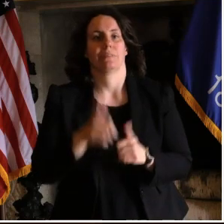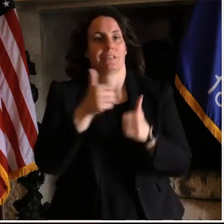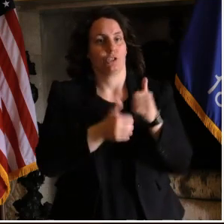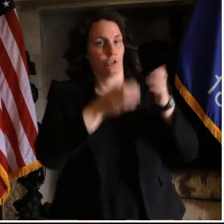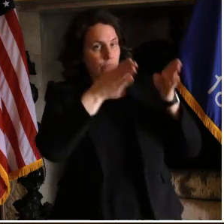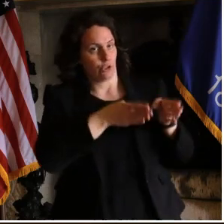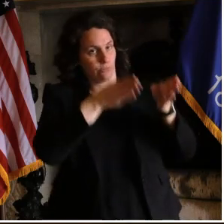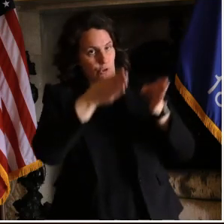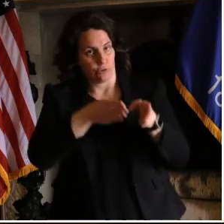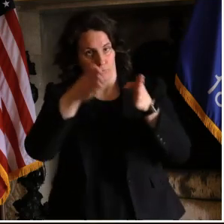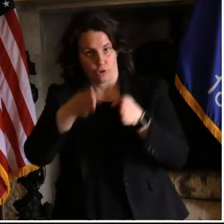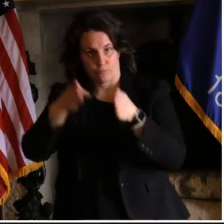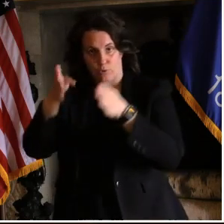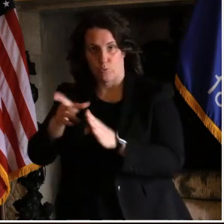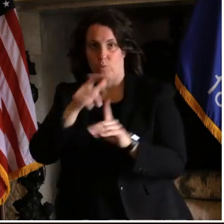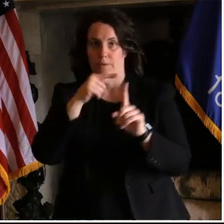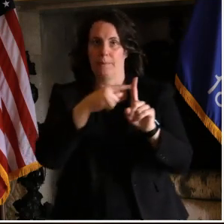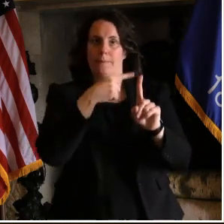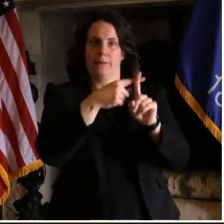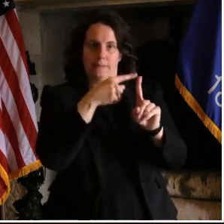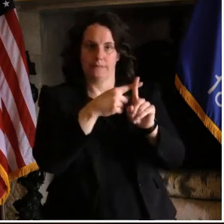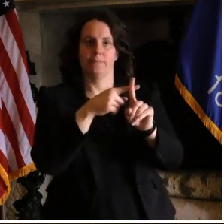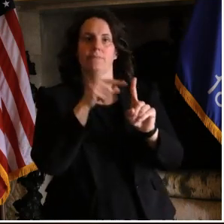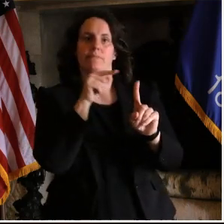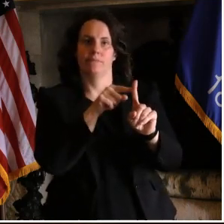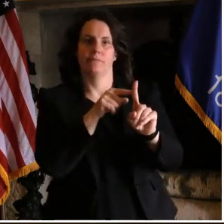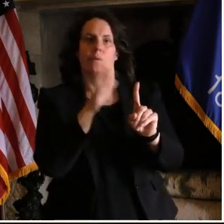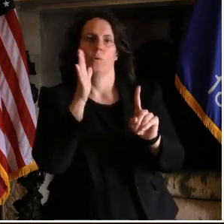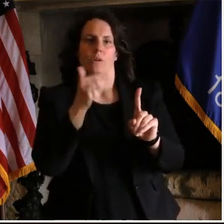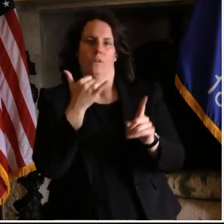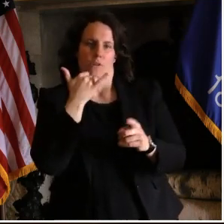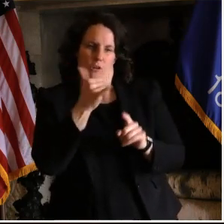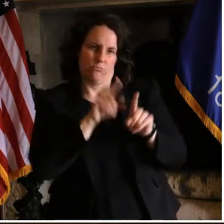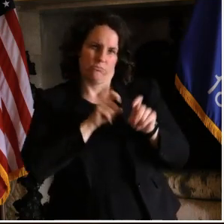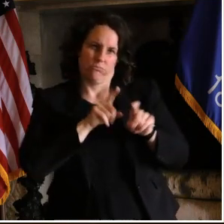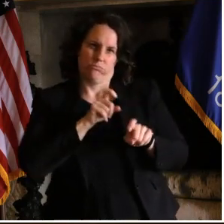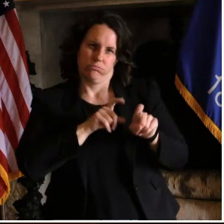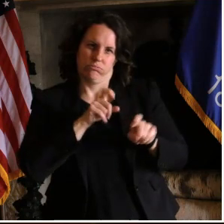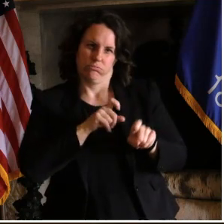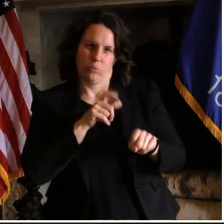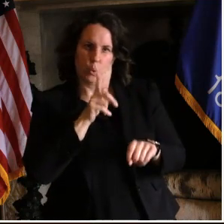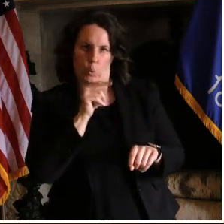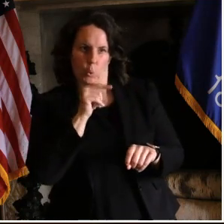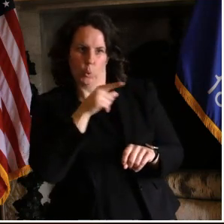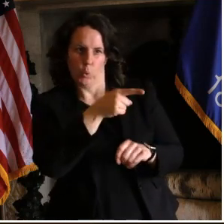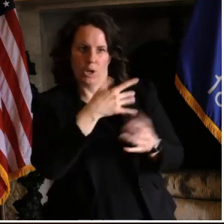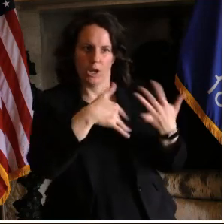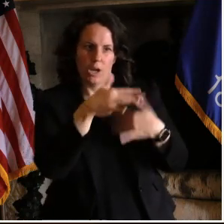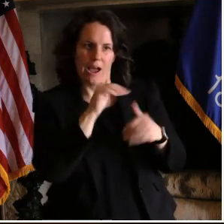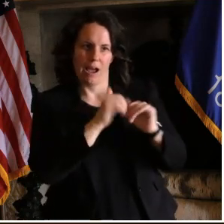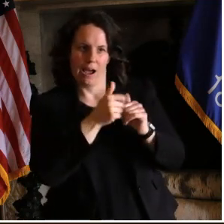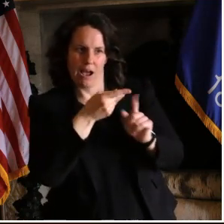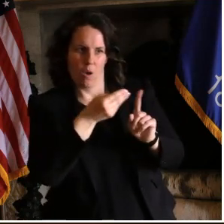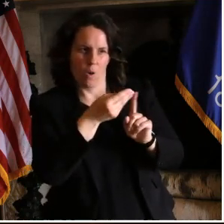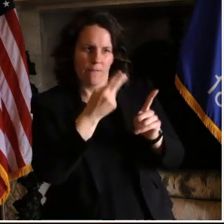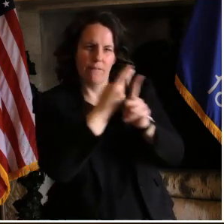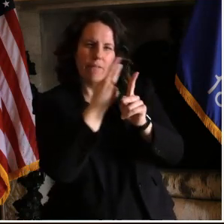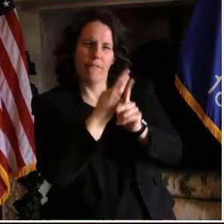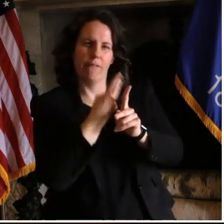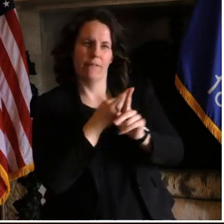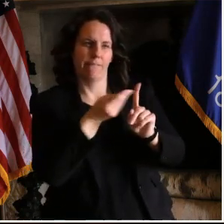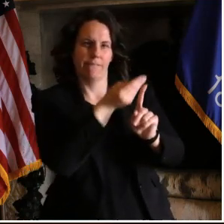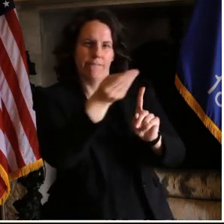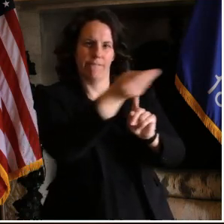detailed interview by local public health officials to see who has been exposed. And those individuals who become symptomatic can be counted as probable